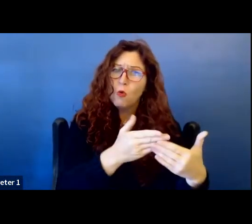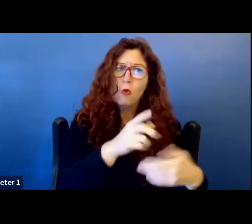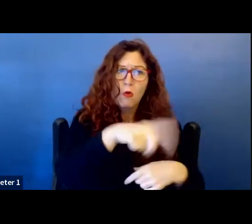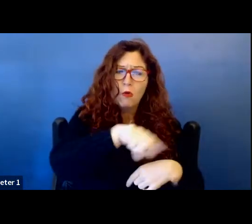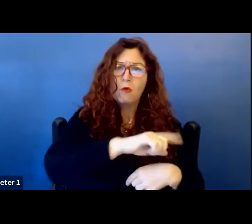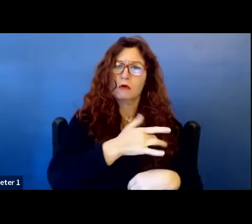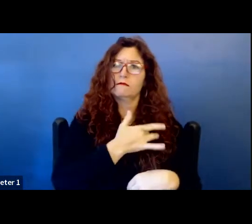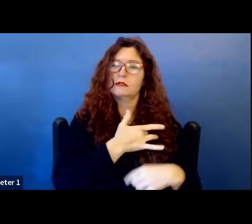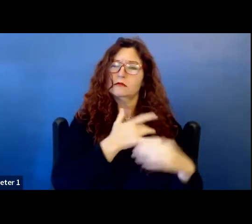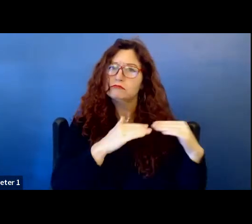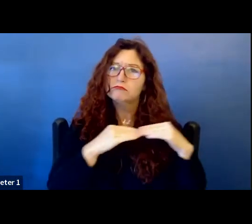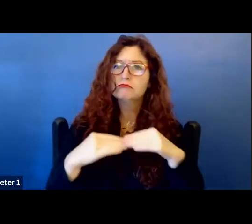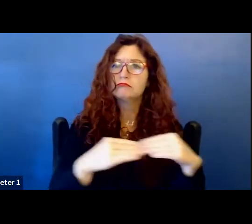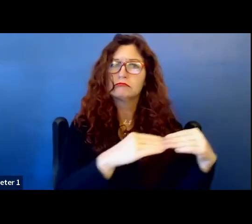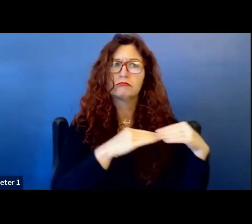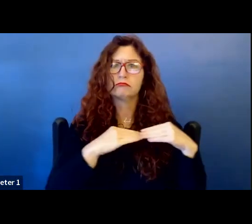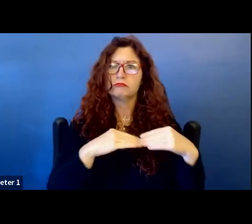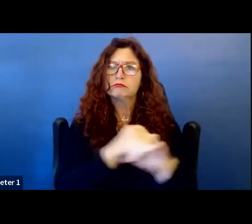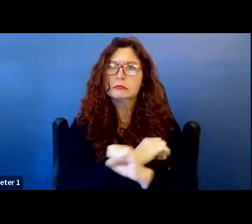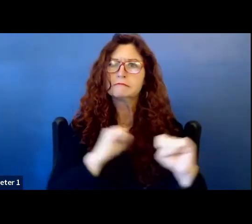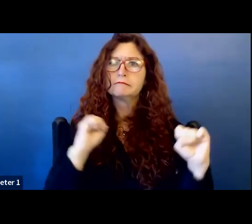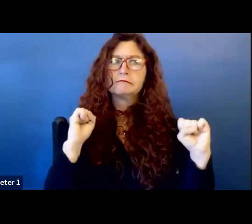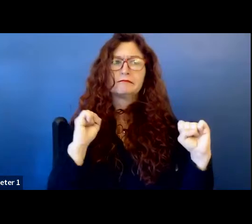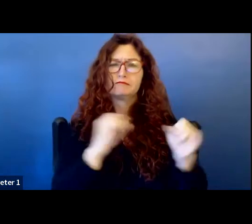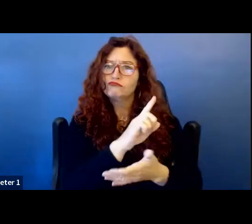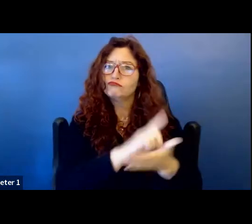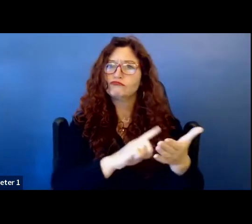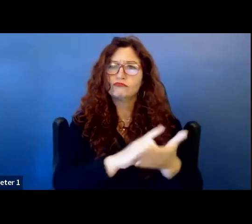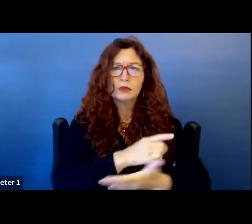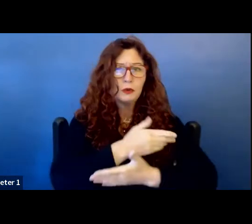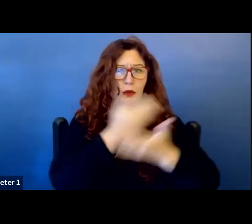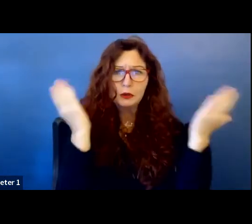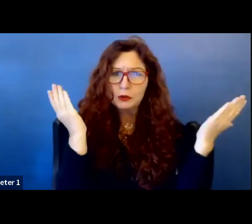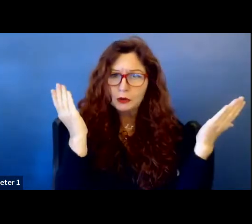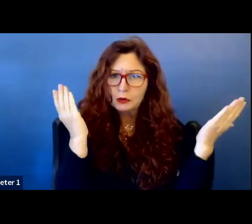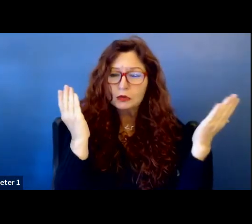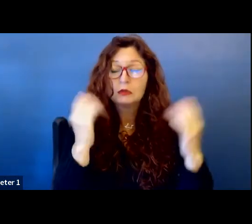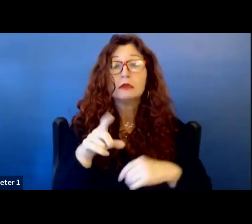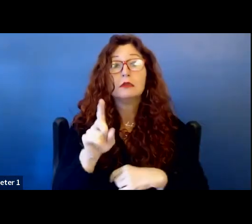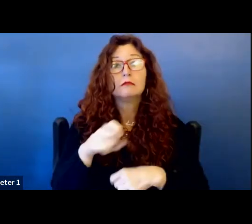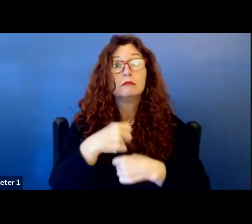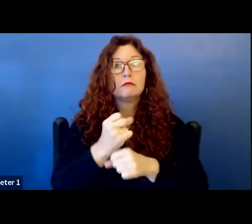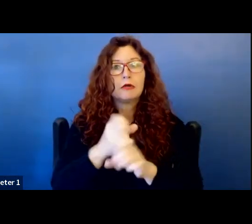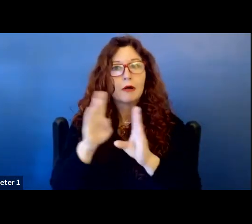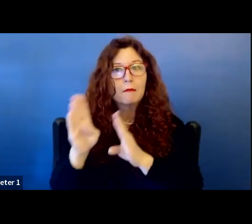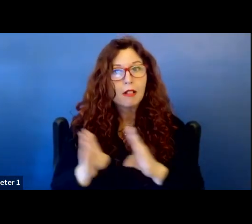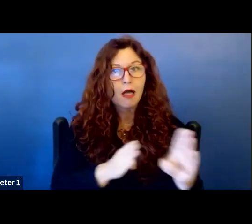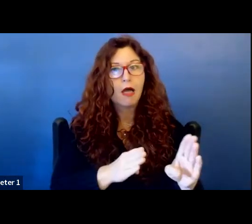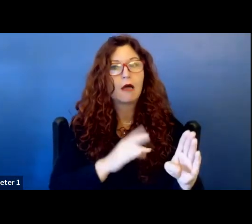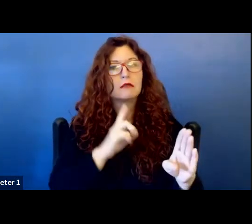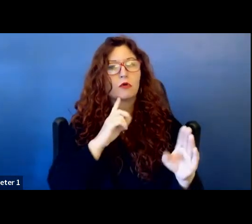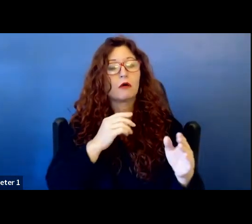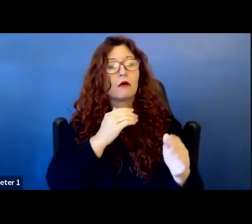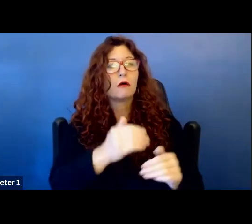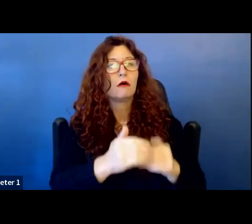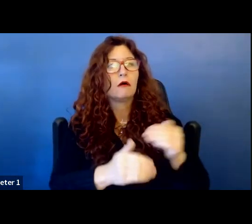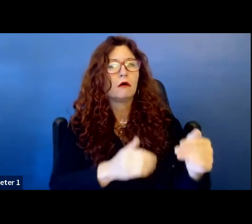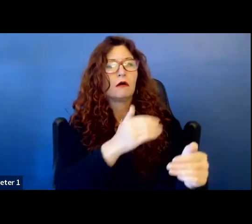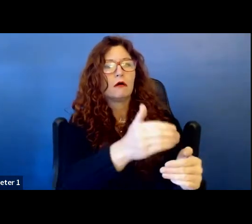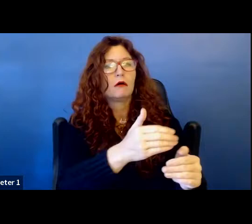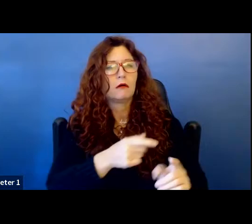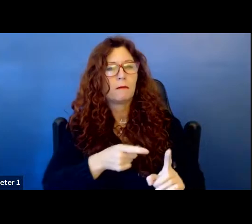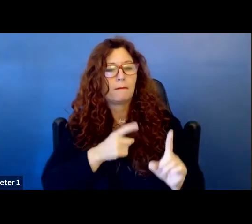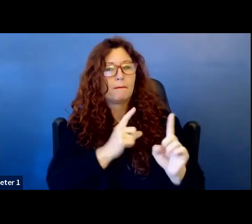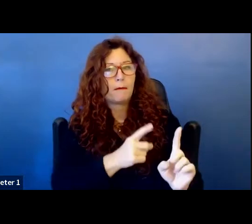been traditionally marginalized and also a plan with specific measurable benchmarks to demonstrate accountability to